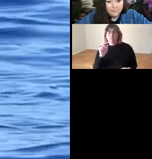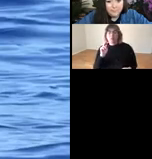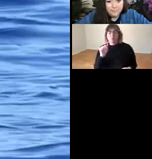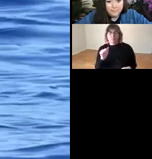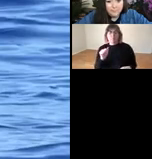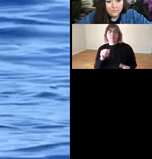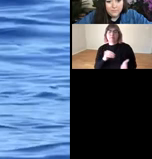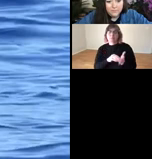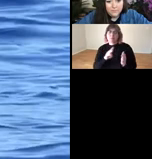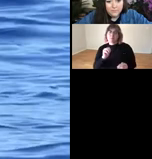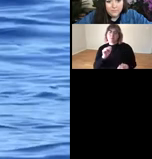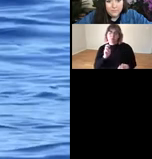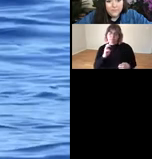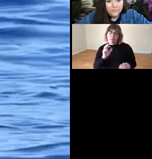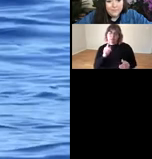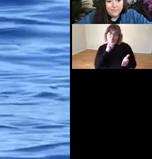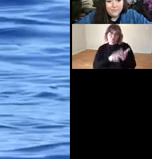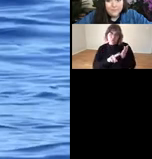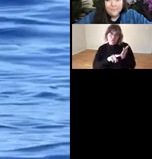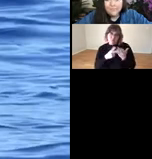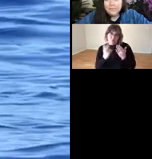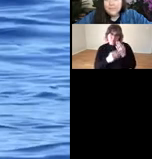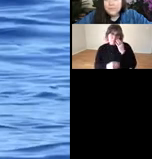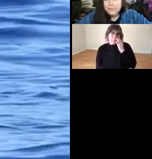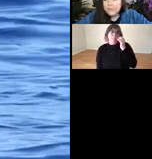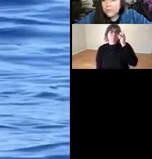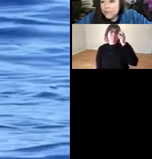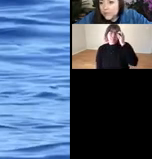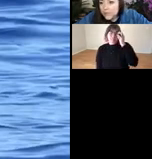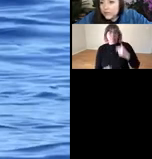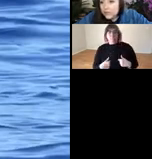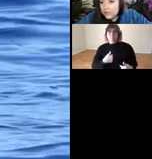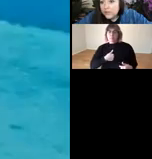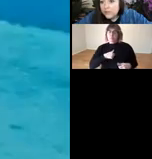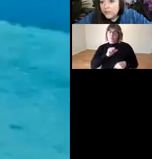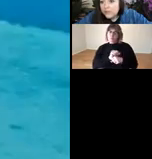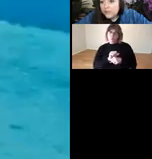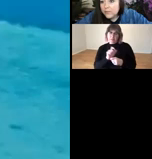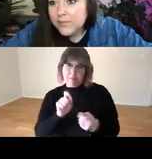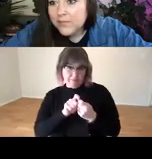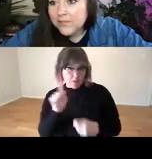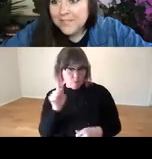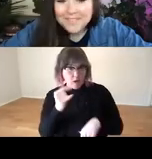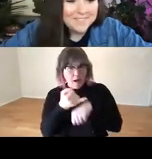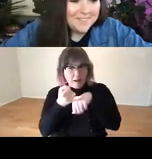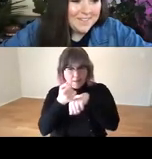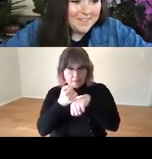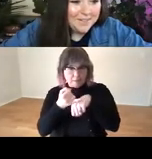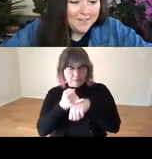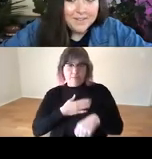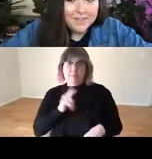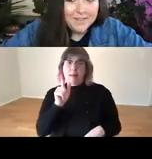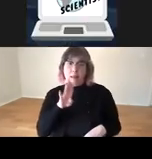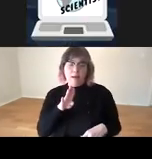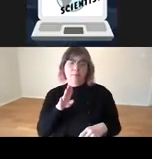in the Marine Mammal Research Program. And I actually work at an island. So my lab is at